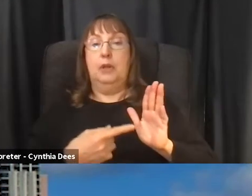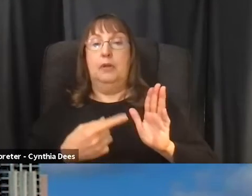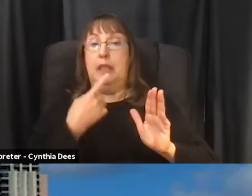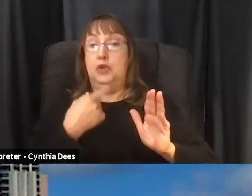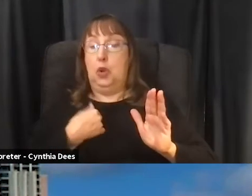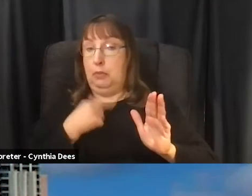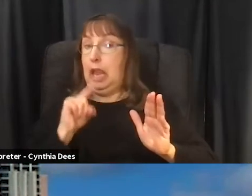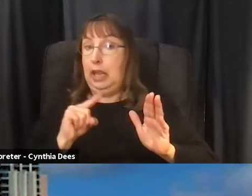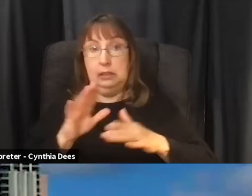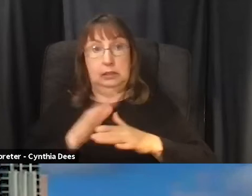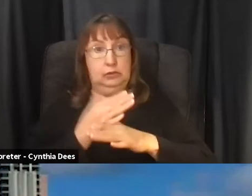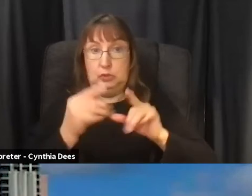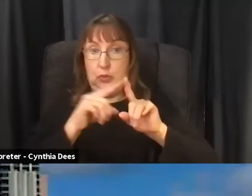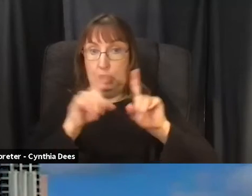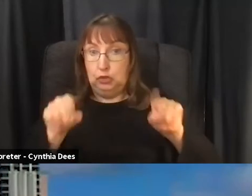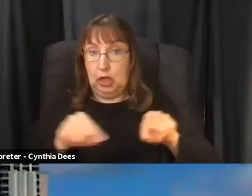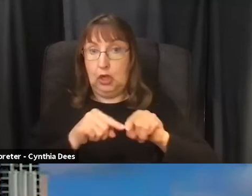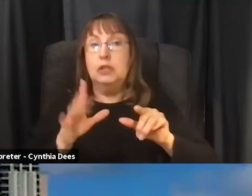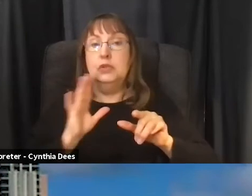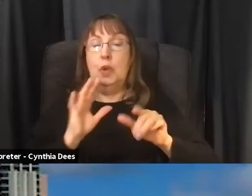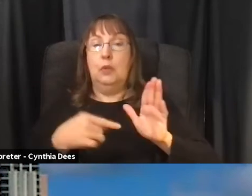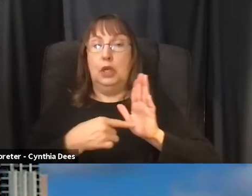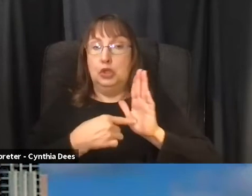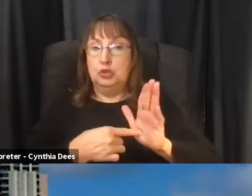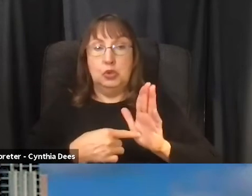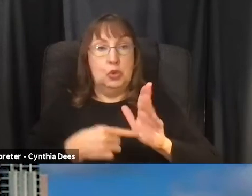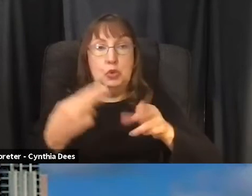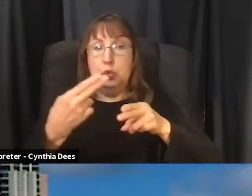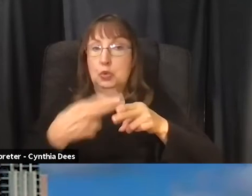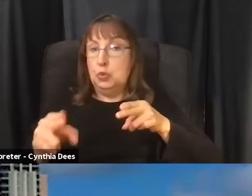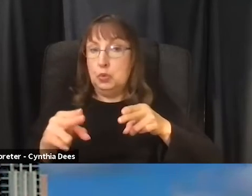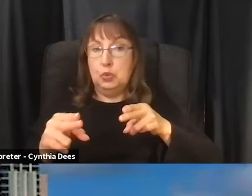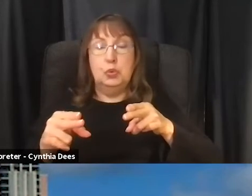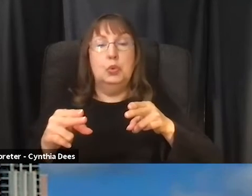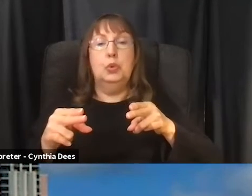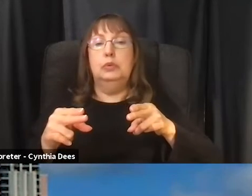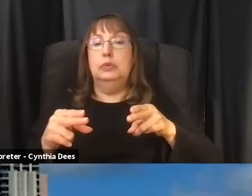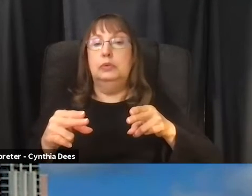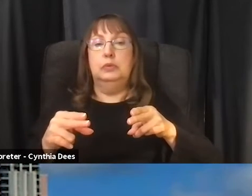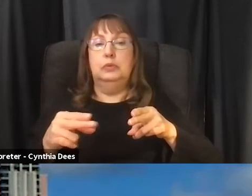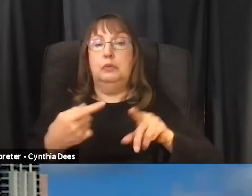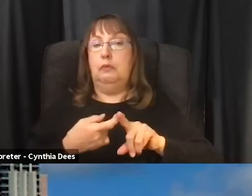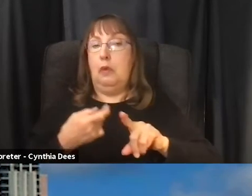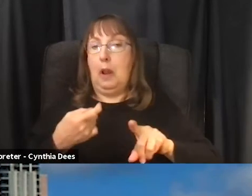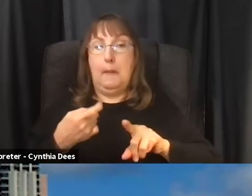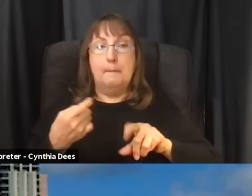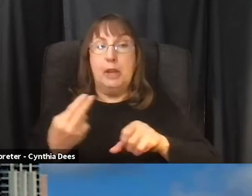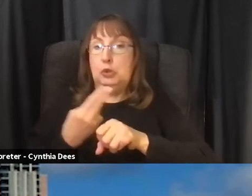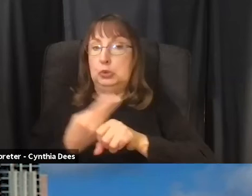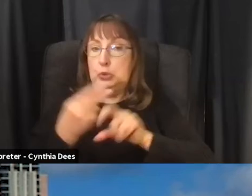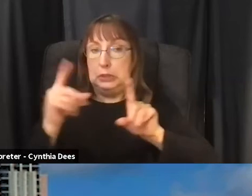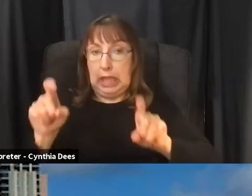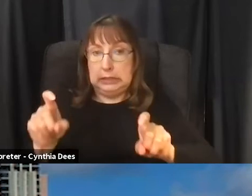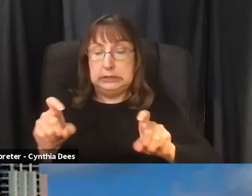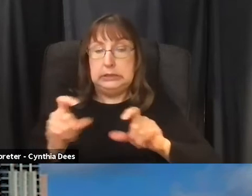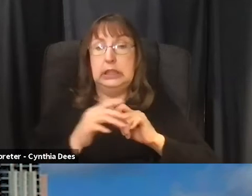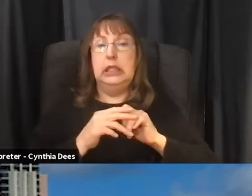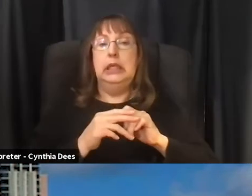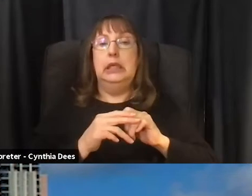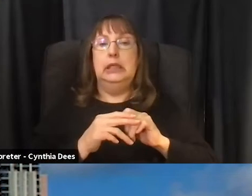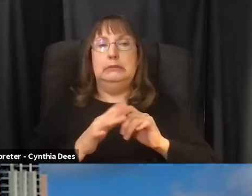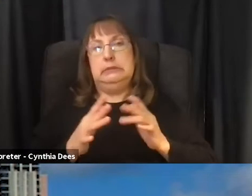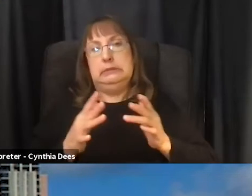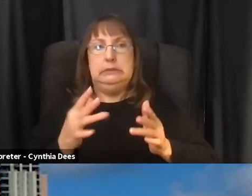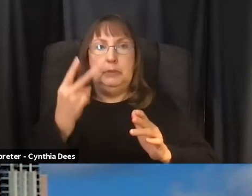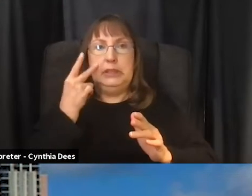have an example of a snip from a user test. Let's see if I can